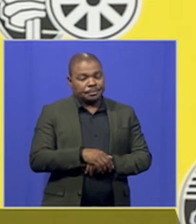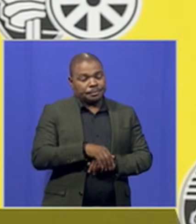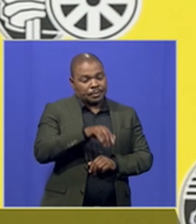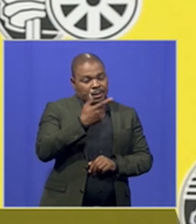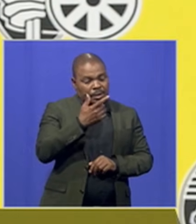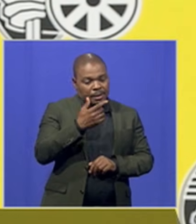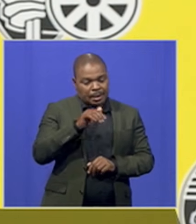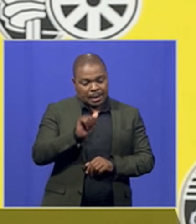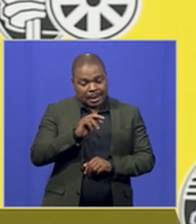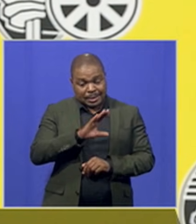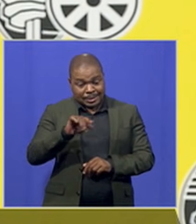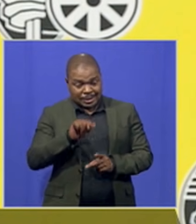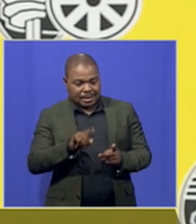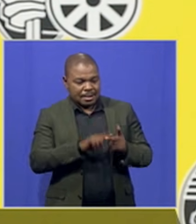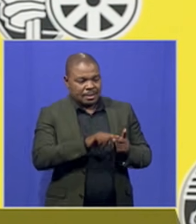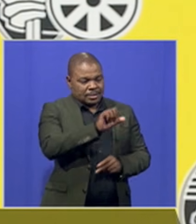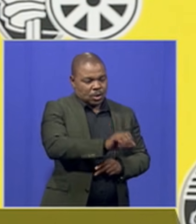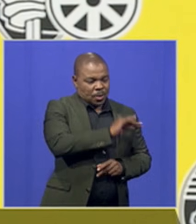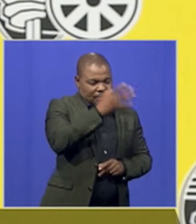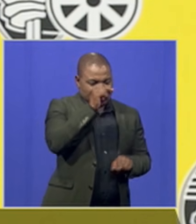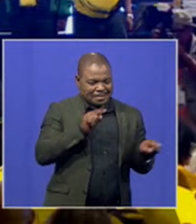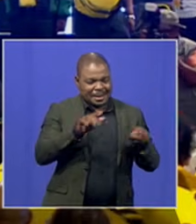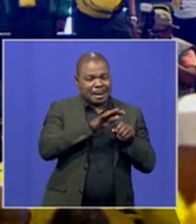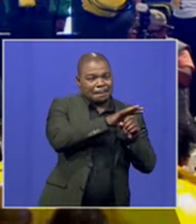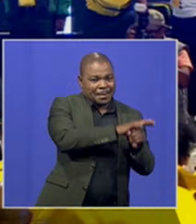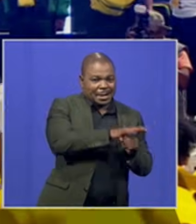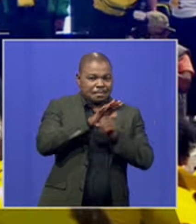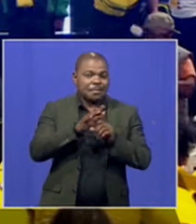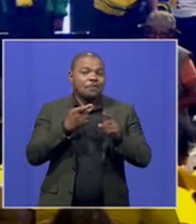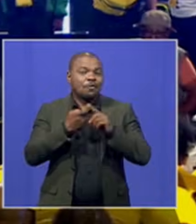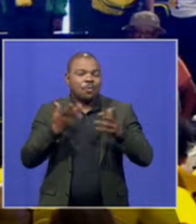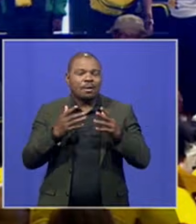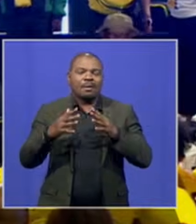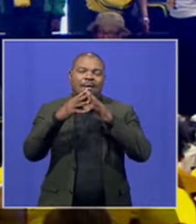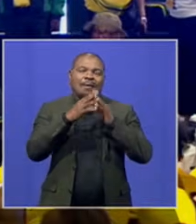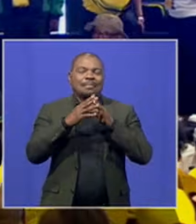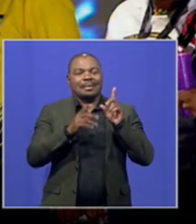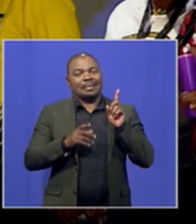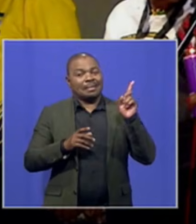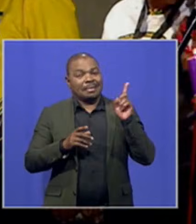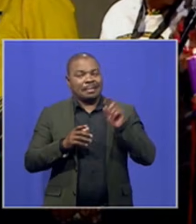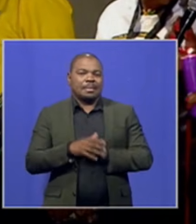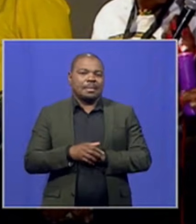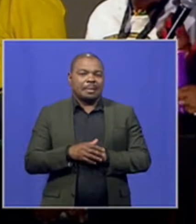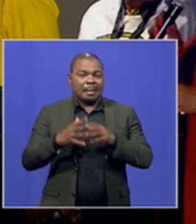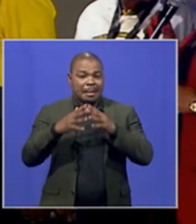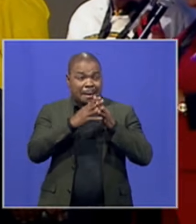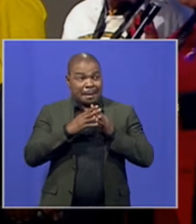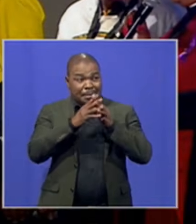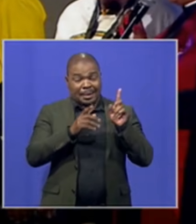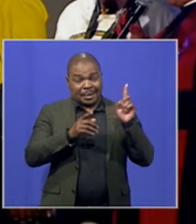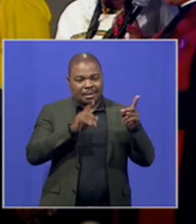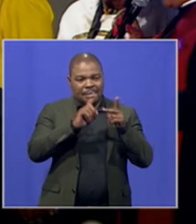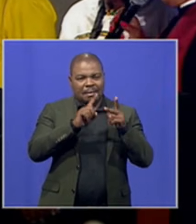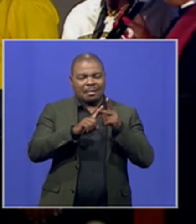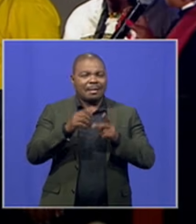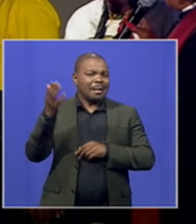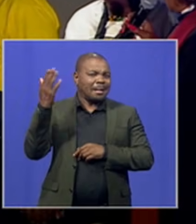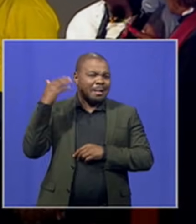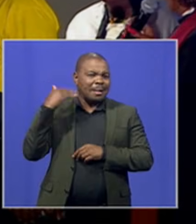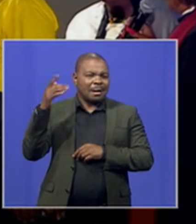Borwa o ka tlasa kgatello e kgolo haholo ho naha ya America e sebedisana le bao ikileng ya